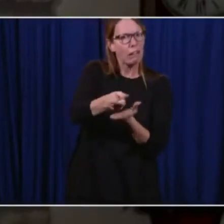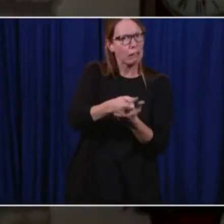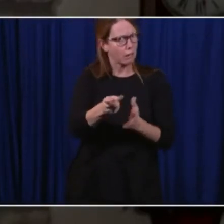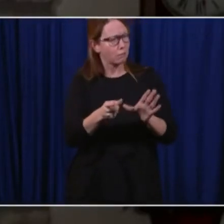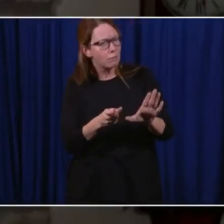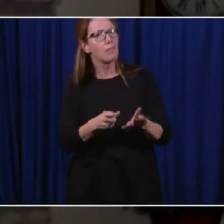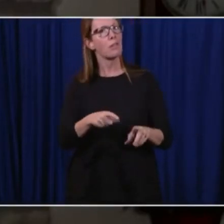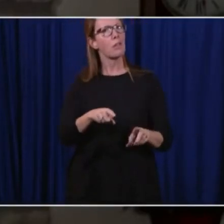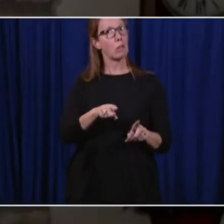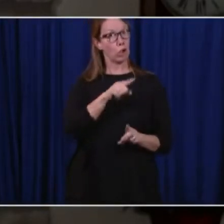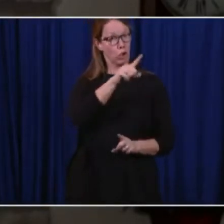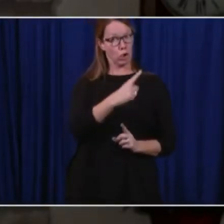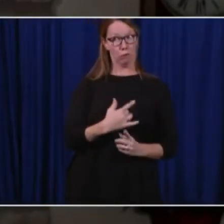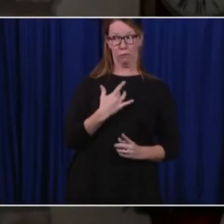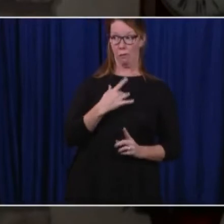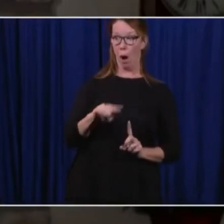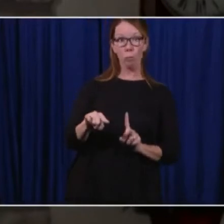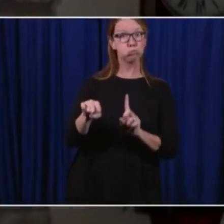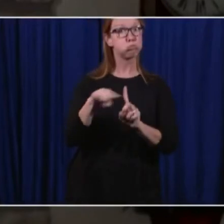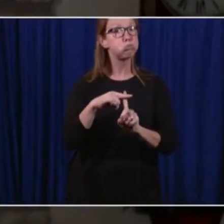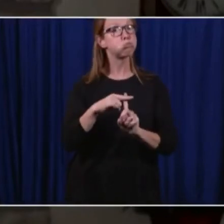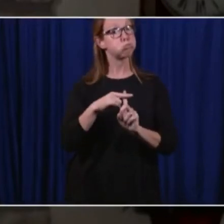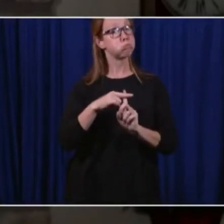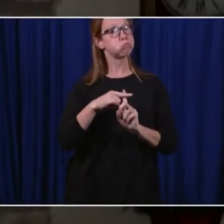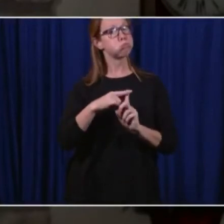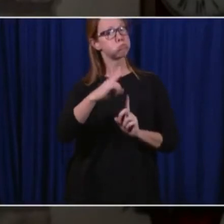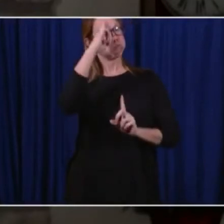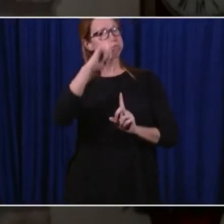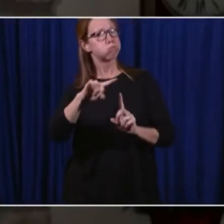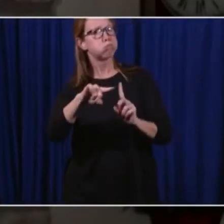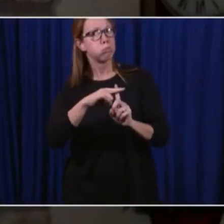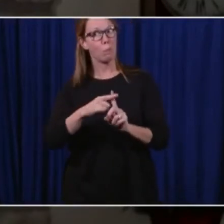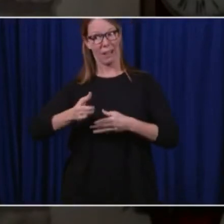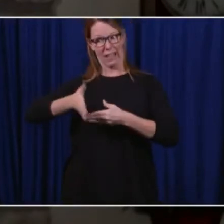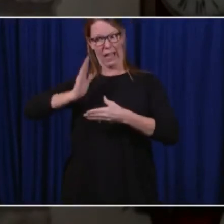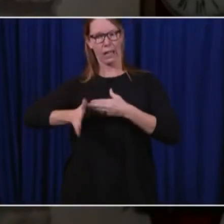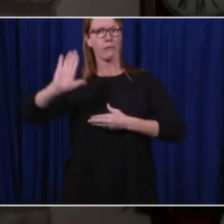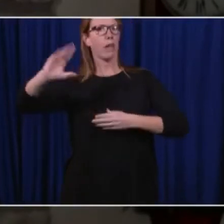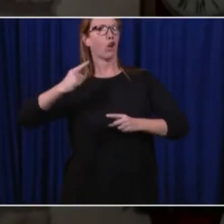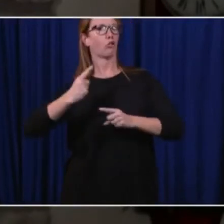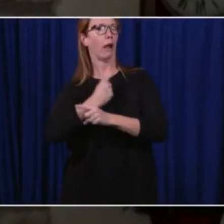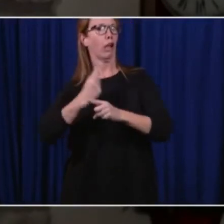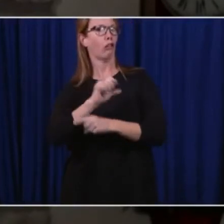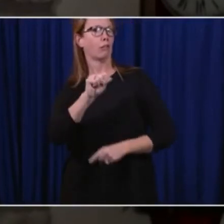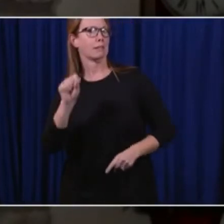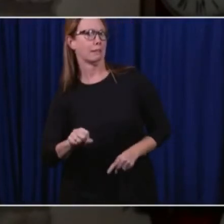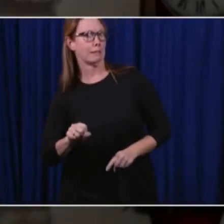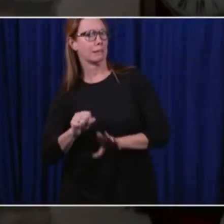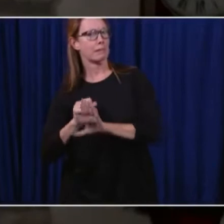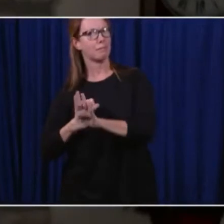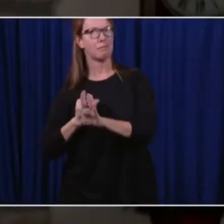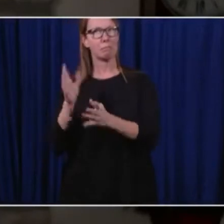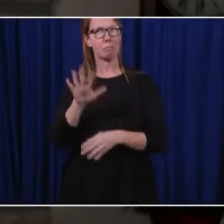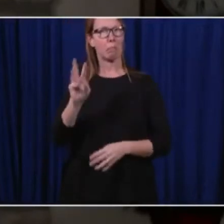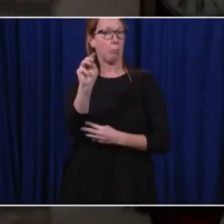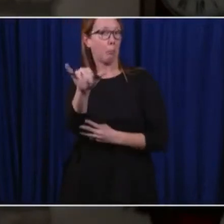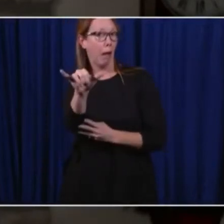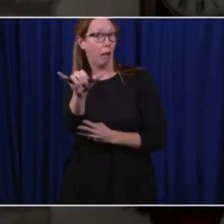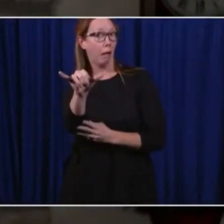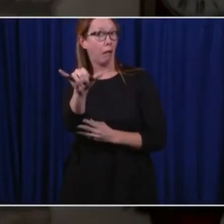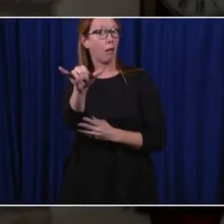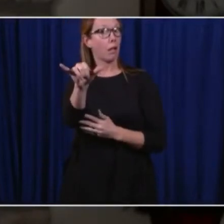thoughts, whether you're optimistic at all that by the end of their regular season, likely in May, that there